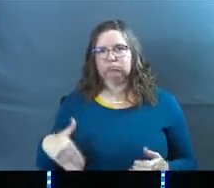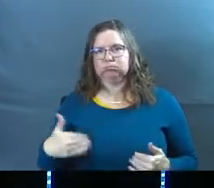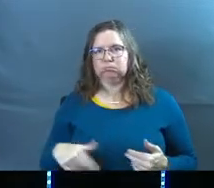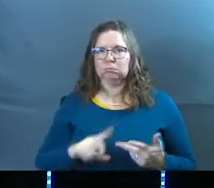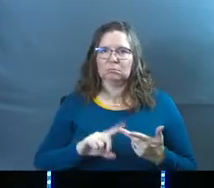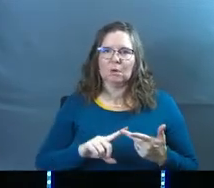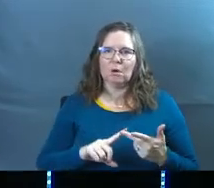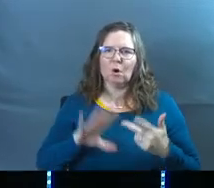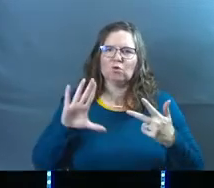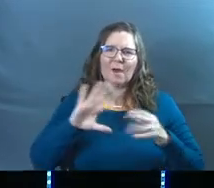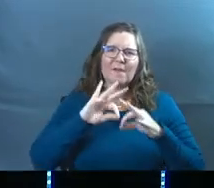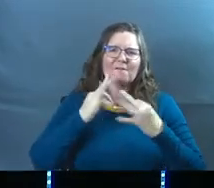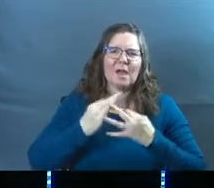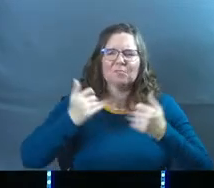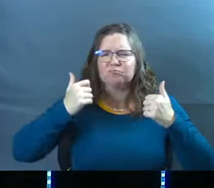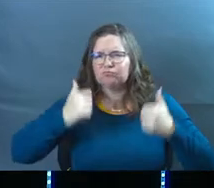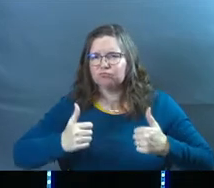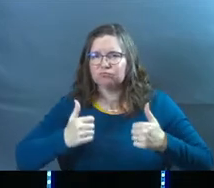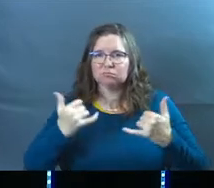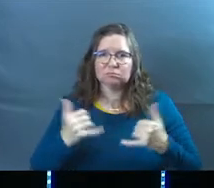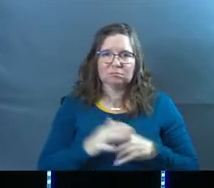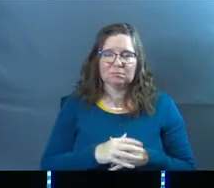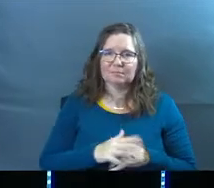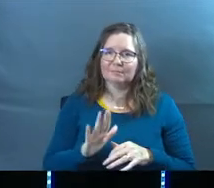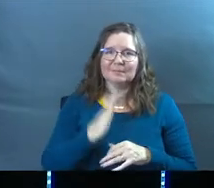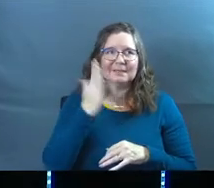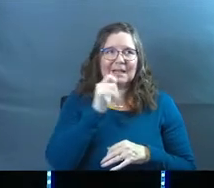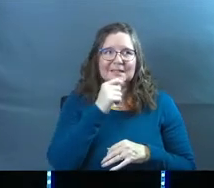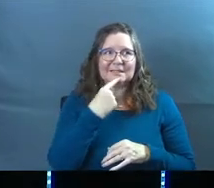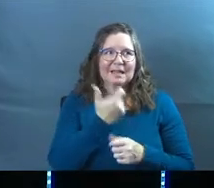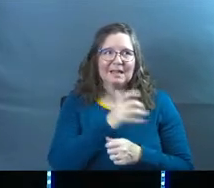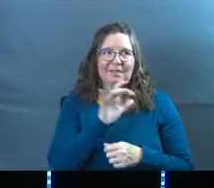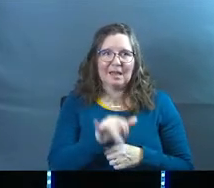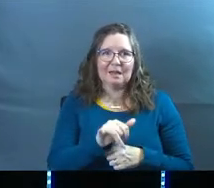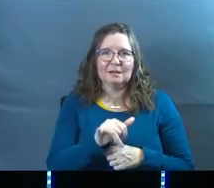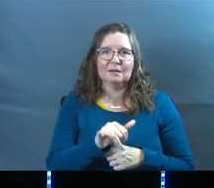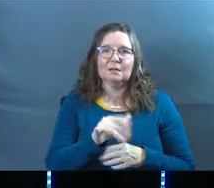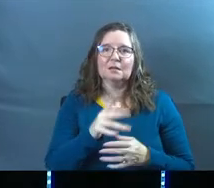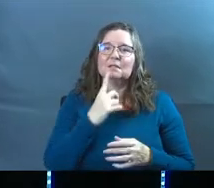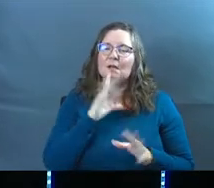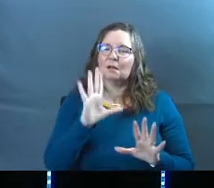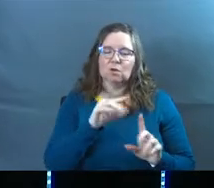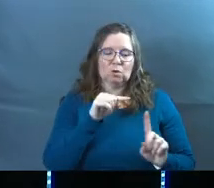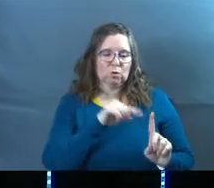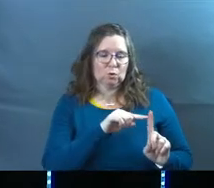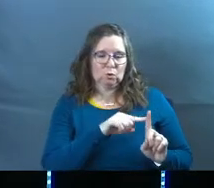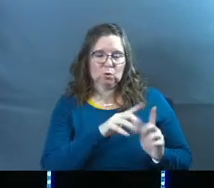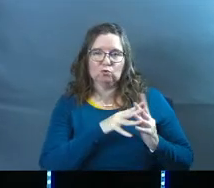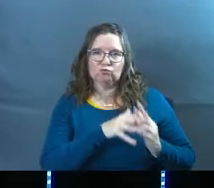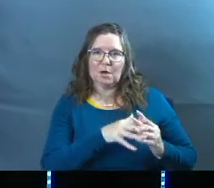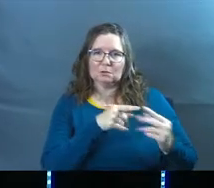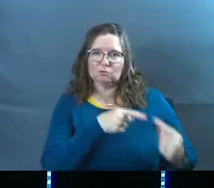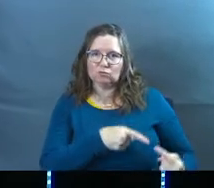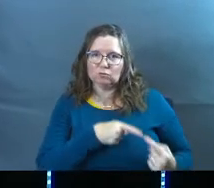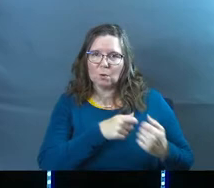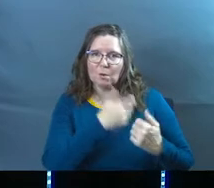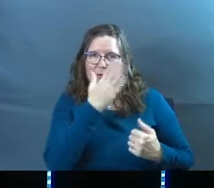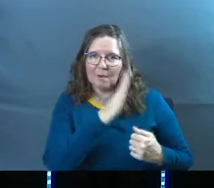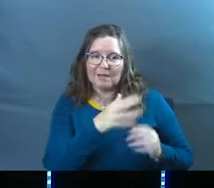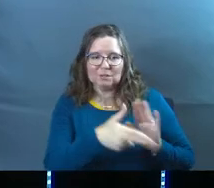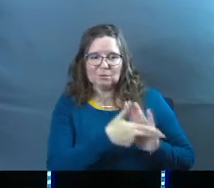or you've got a great family. God doesn't say any of that. He says, you're one who wrestles with God. He defines